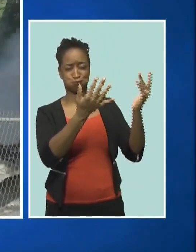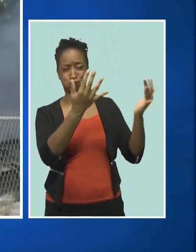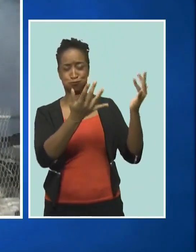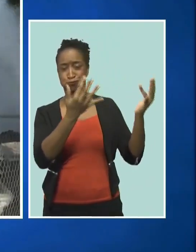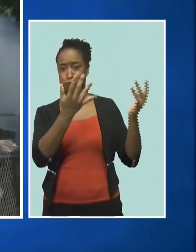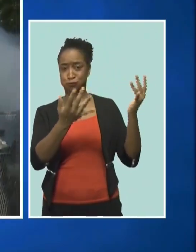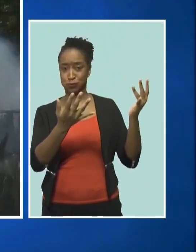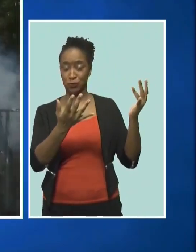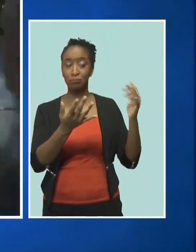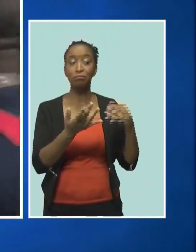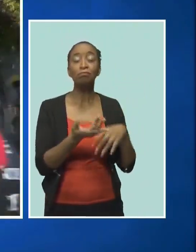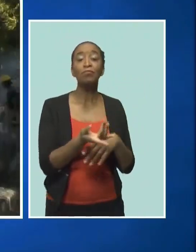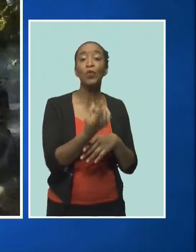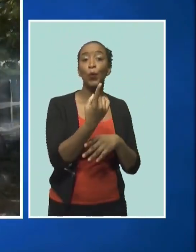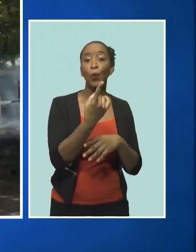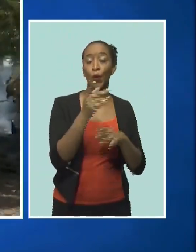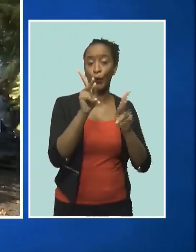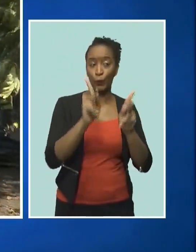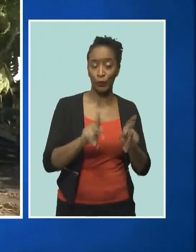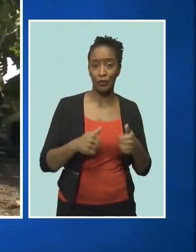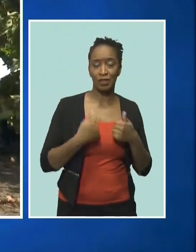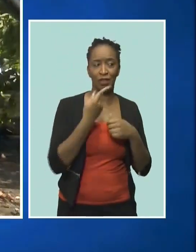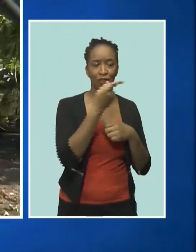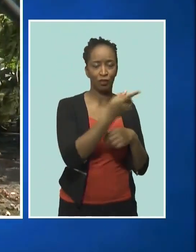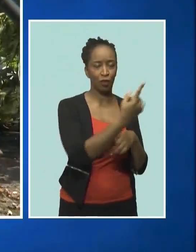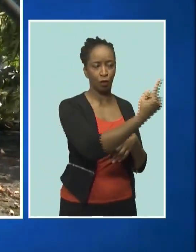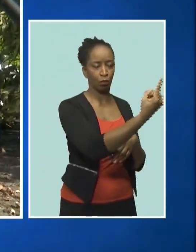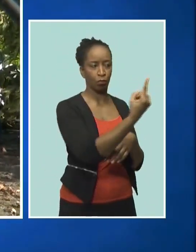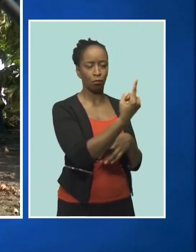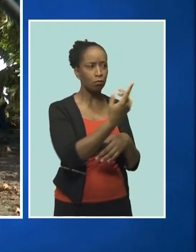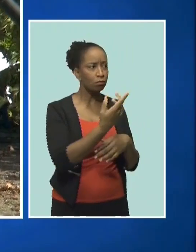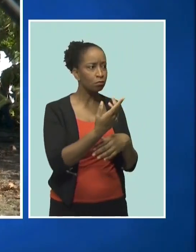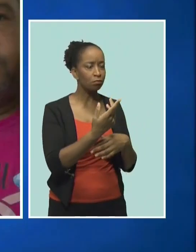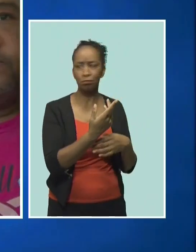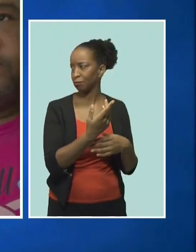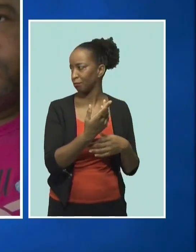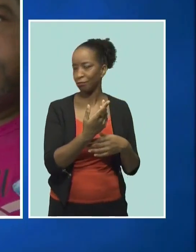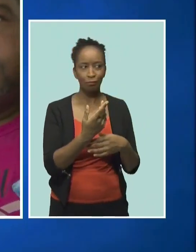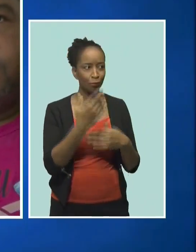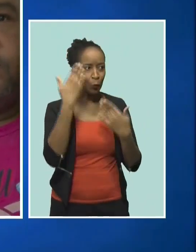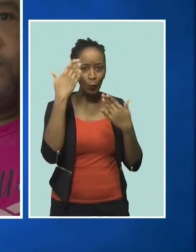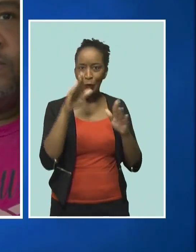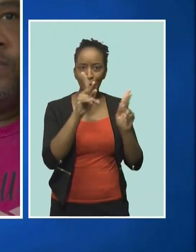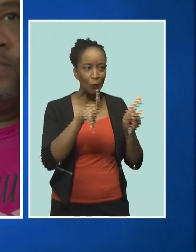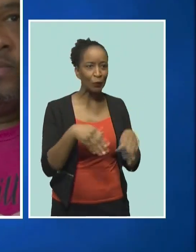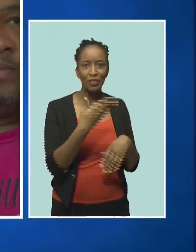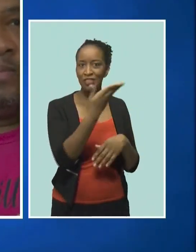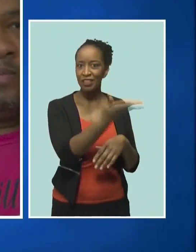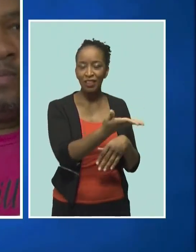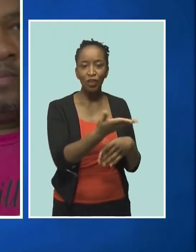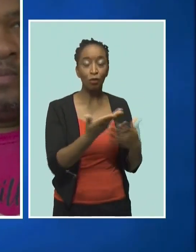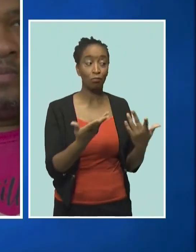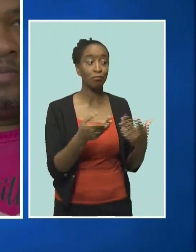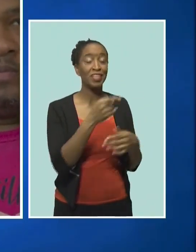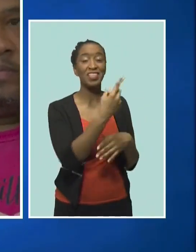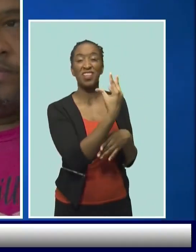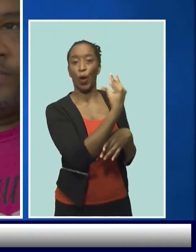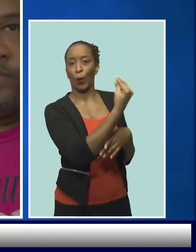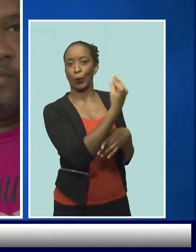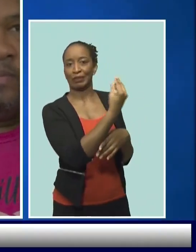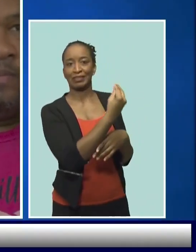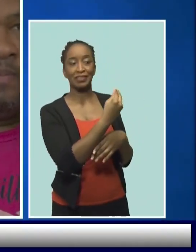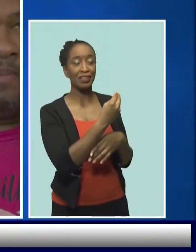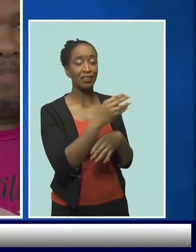lone occupant Calvin Searles appeared. We didn't even know the gentleman, the owner, was inside in the yard. He wasn't aware that the house was on